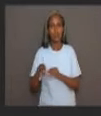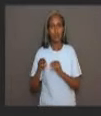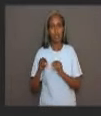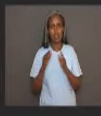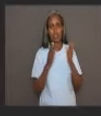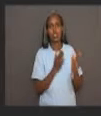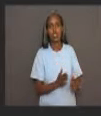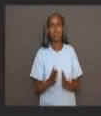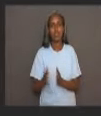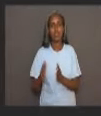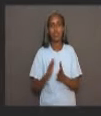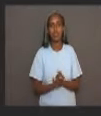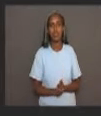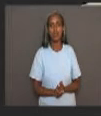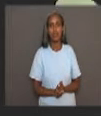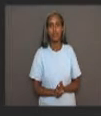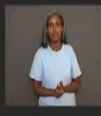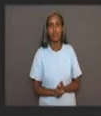Students, let's get ready.